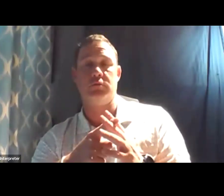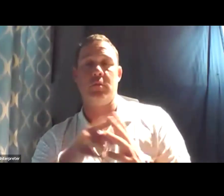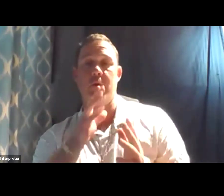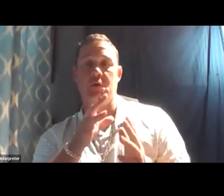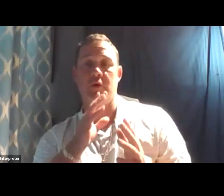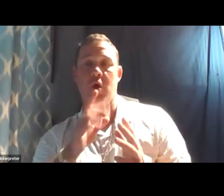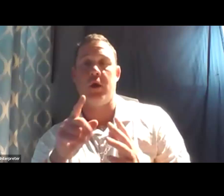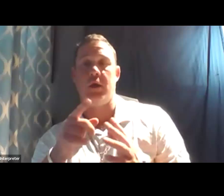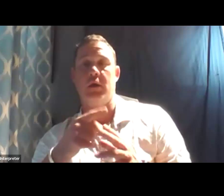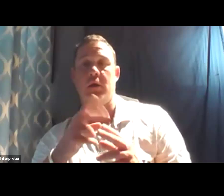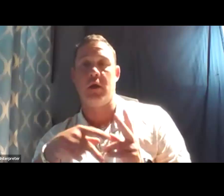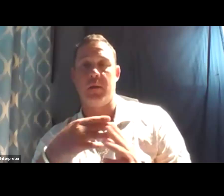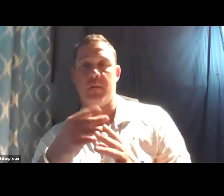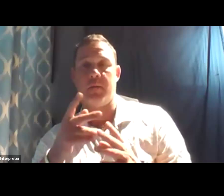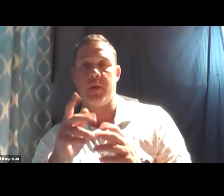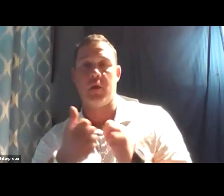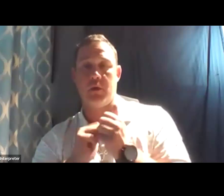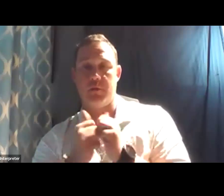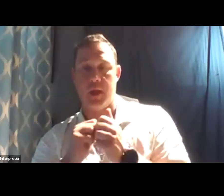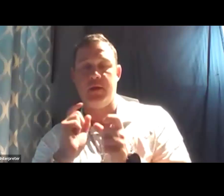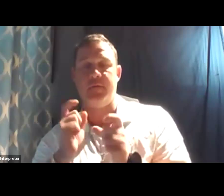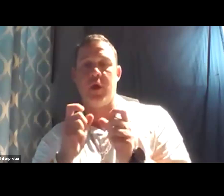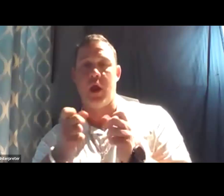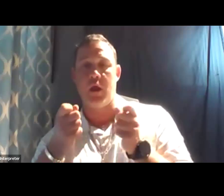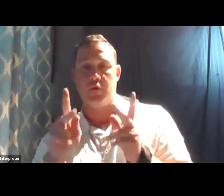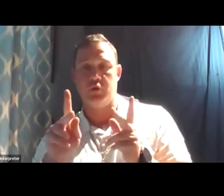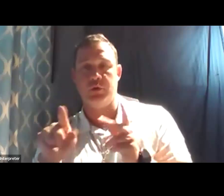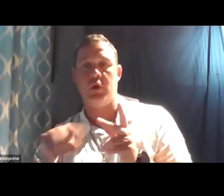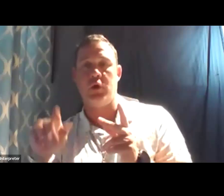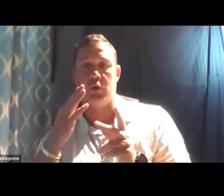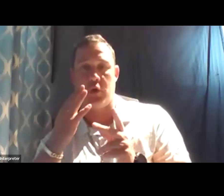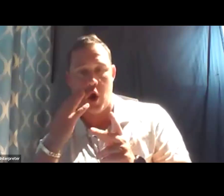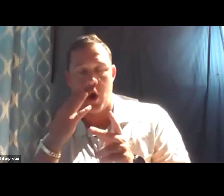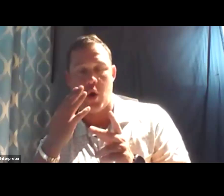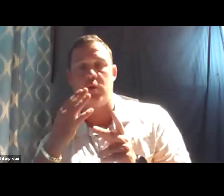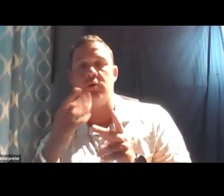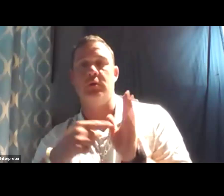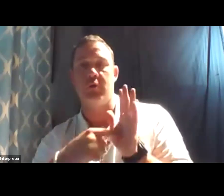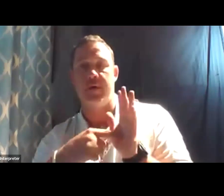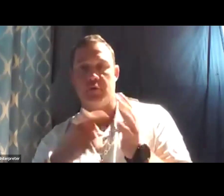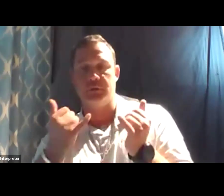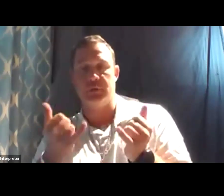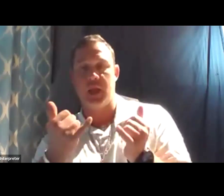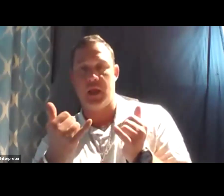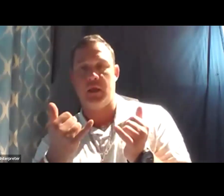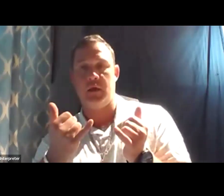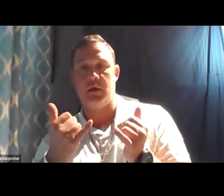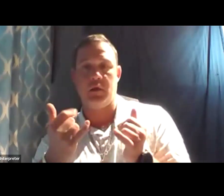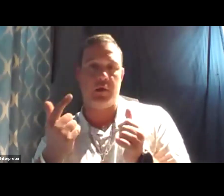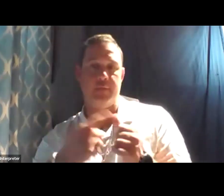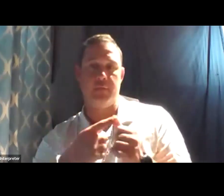today primarily about the competitive grant opportunities. As you all know already, that it's been referenced today, the first